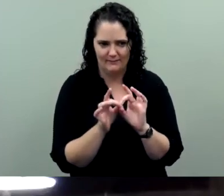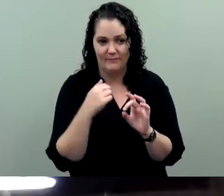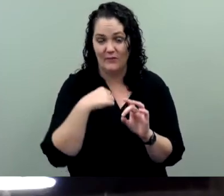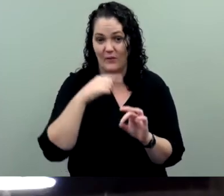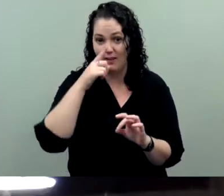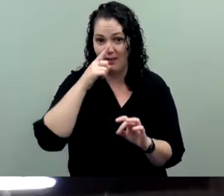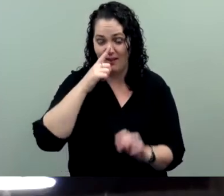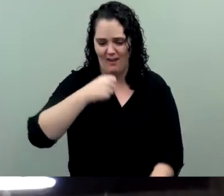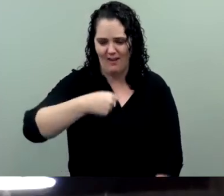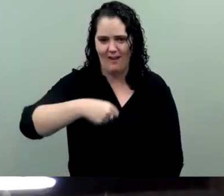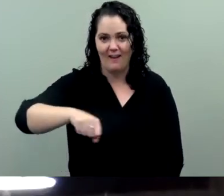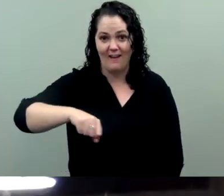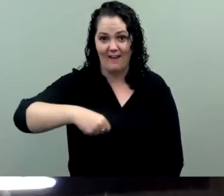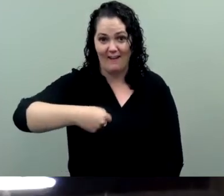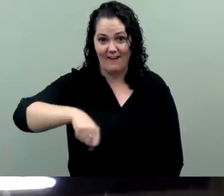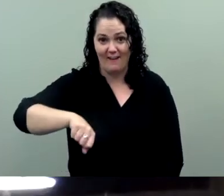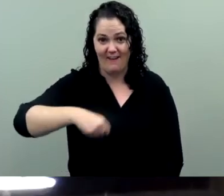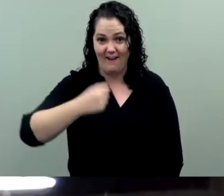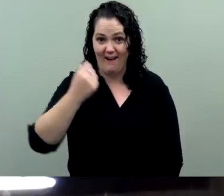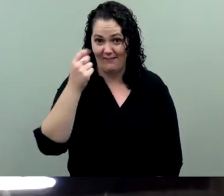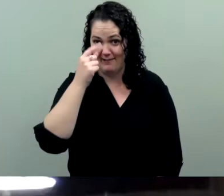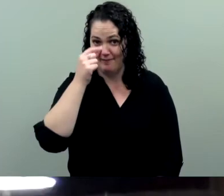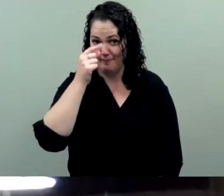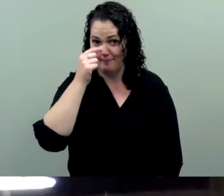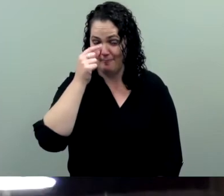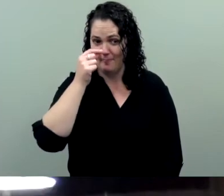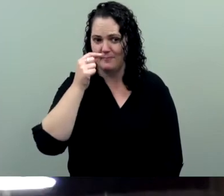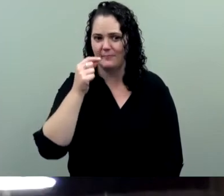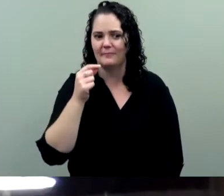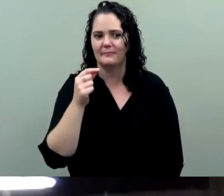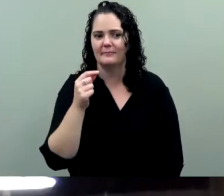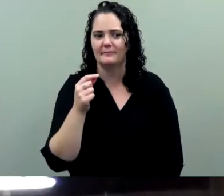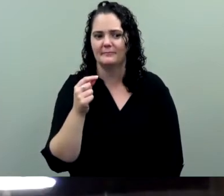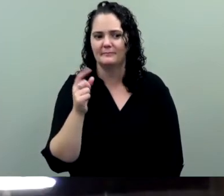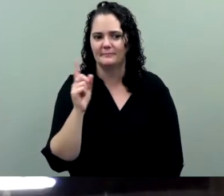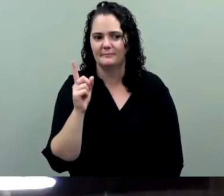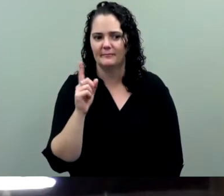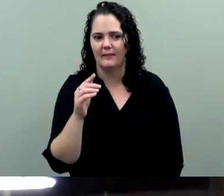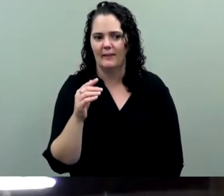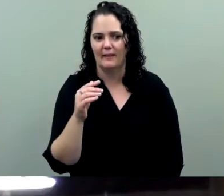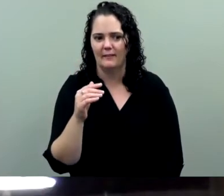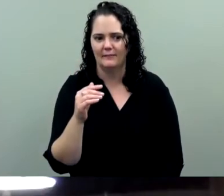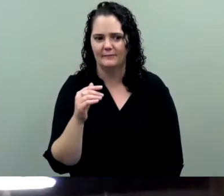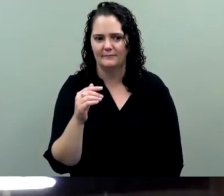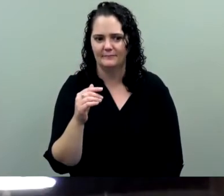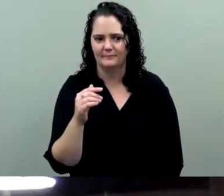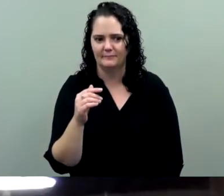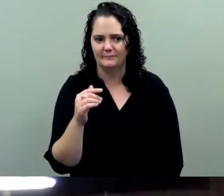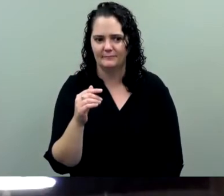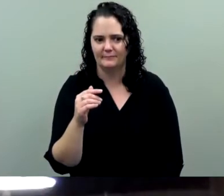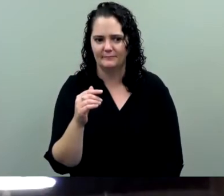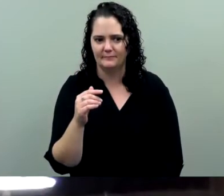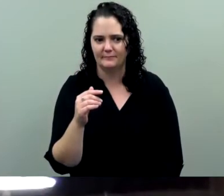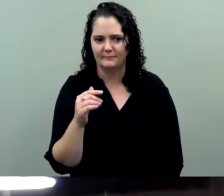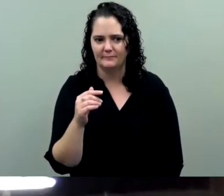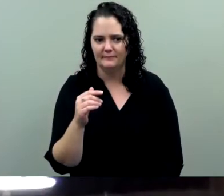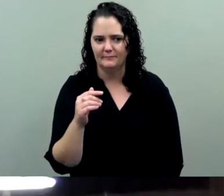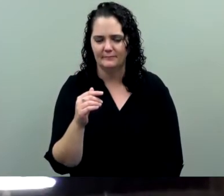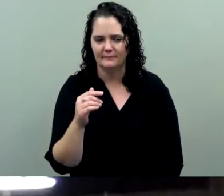with one wrist. And now I'm getting help with my pen. I can draw with my other